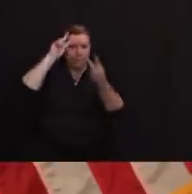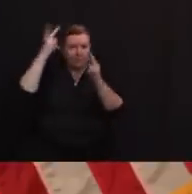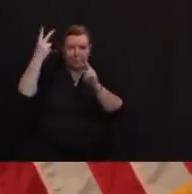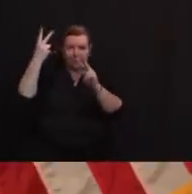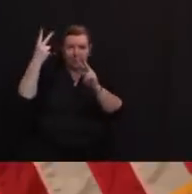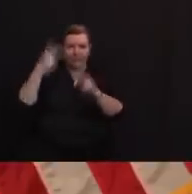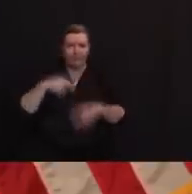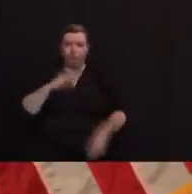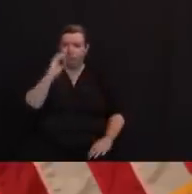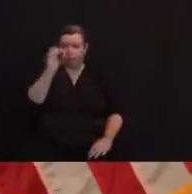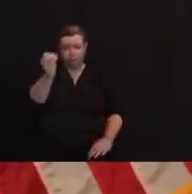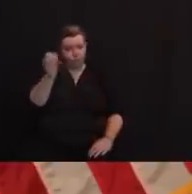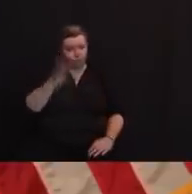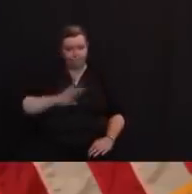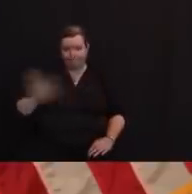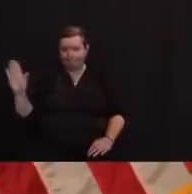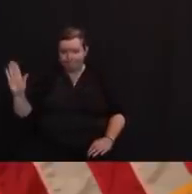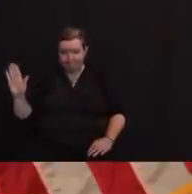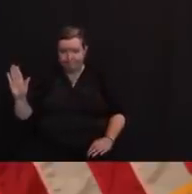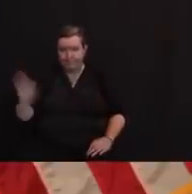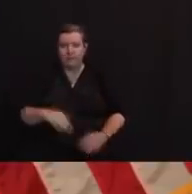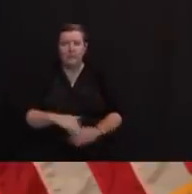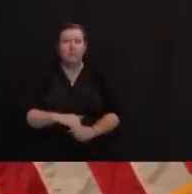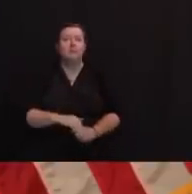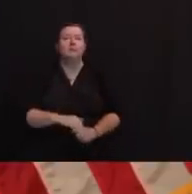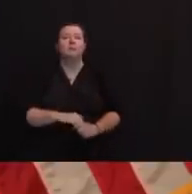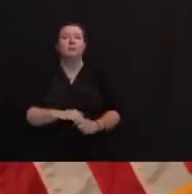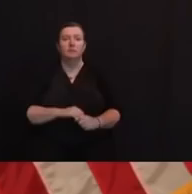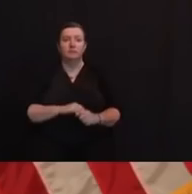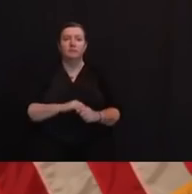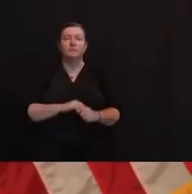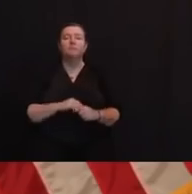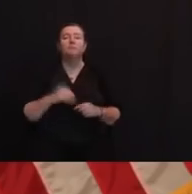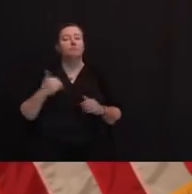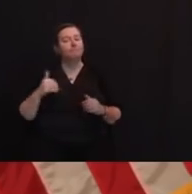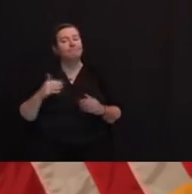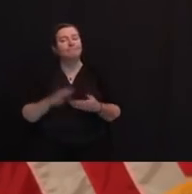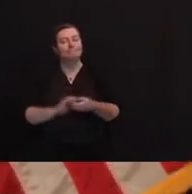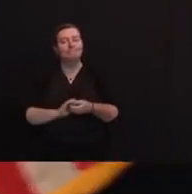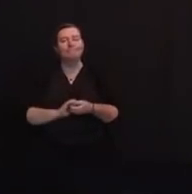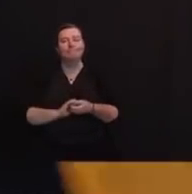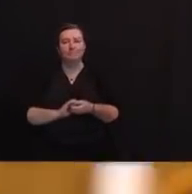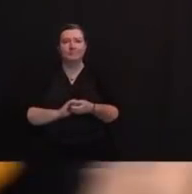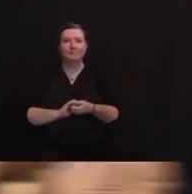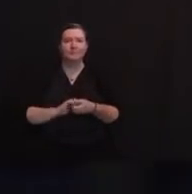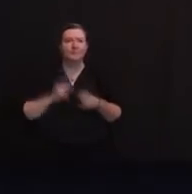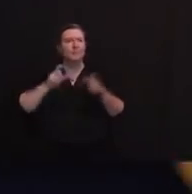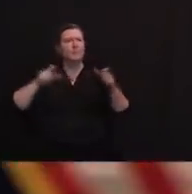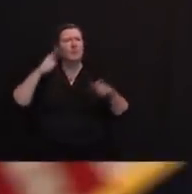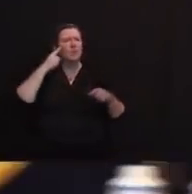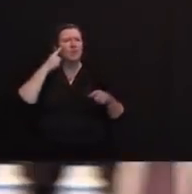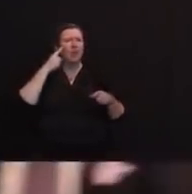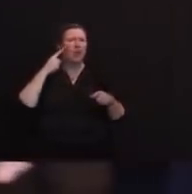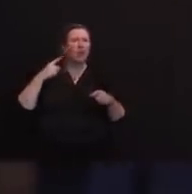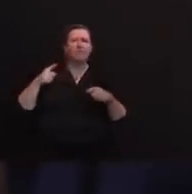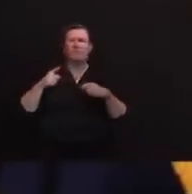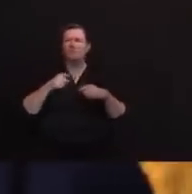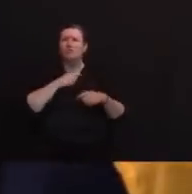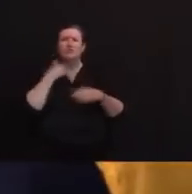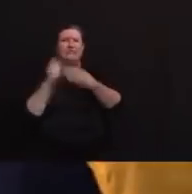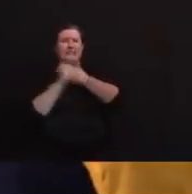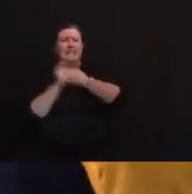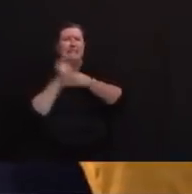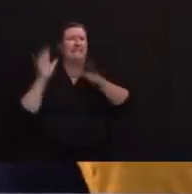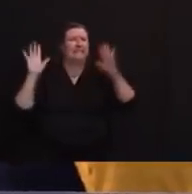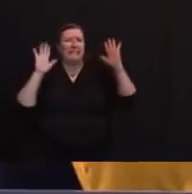asymmetric. I can't recall anything I've ever been around where the risk was so asymmetric between taking it and not taking it, and the risk you run